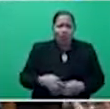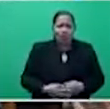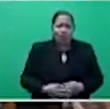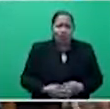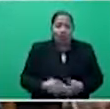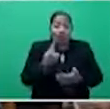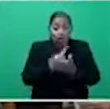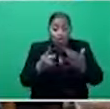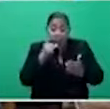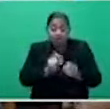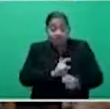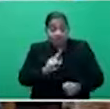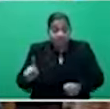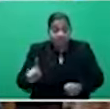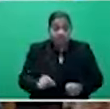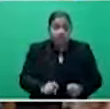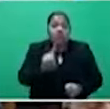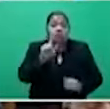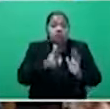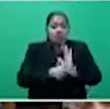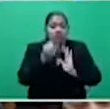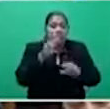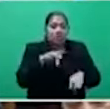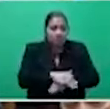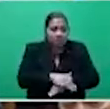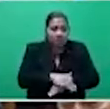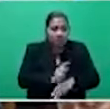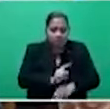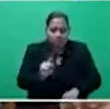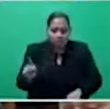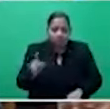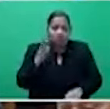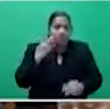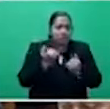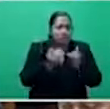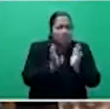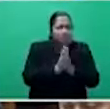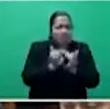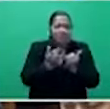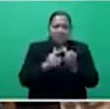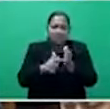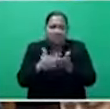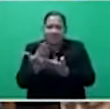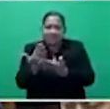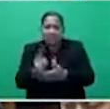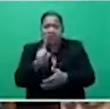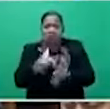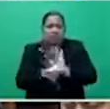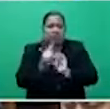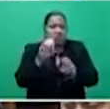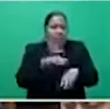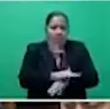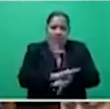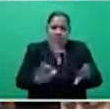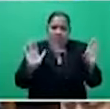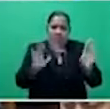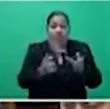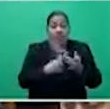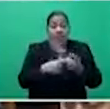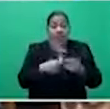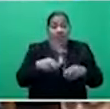only go once a month, on a Sunday or Saturday or something, once a month. And other Fijians who wanted to